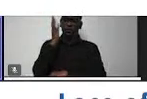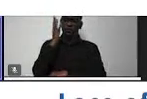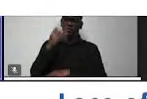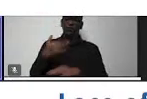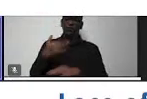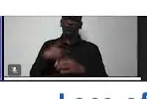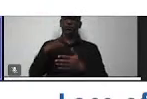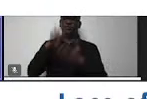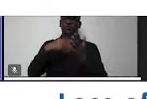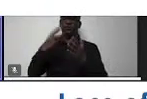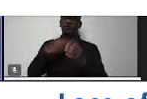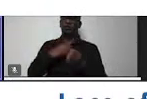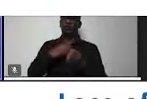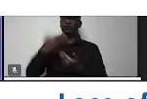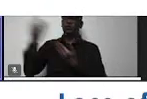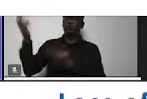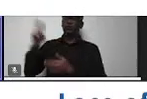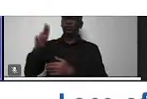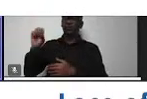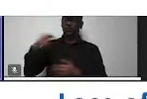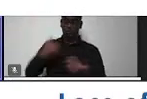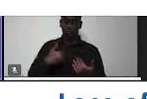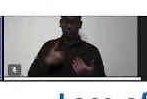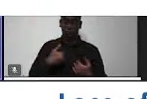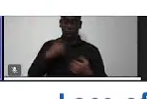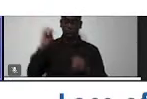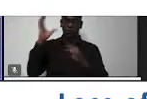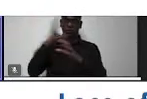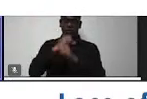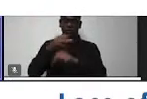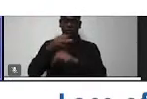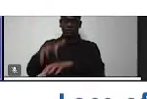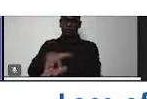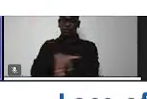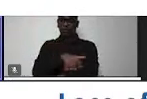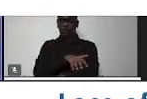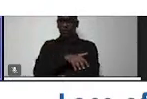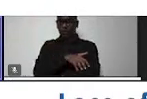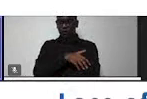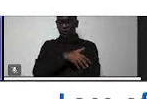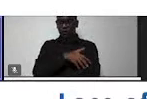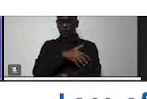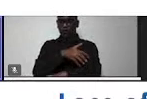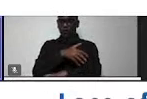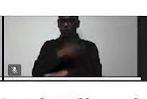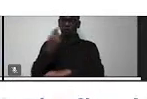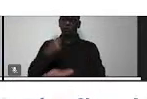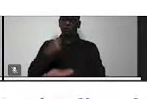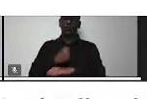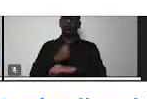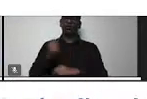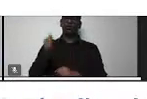I'm now actually gonna be focusing mainly on agricultural products actually for my presentation.